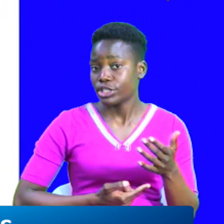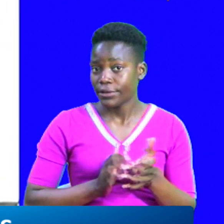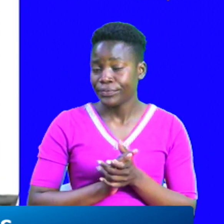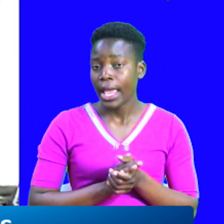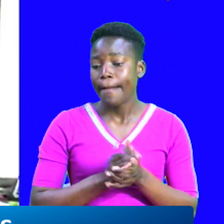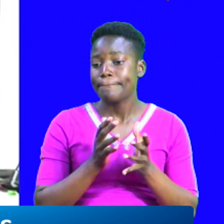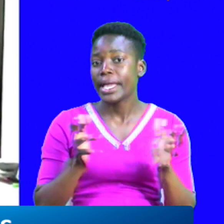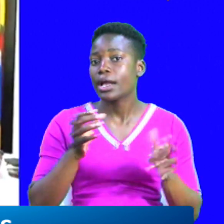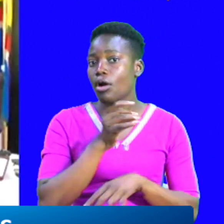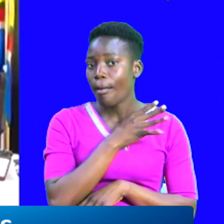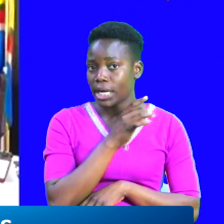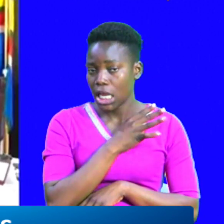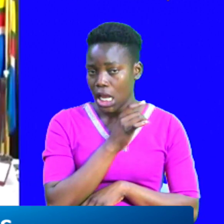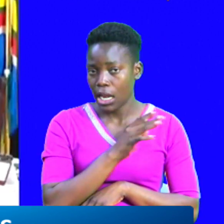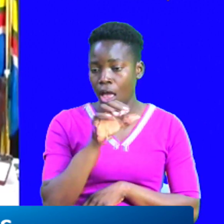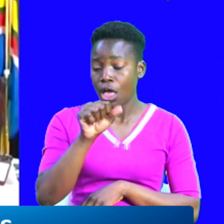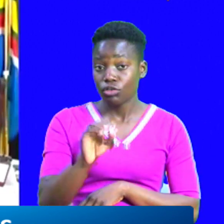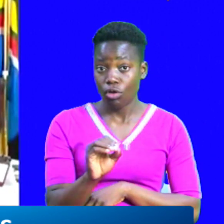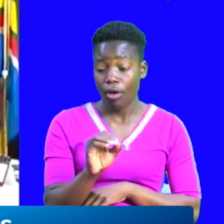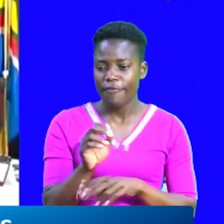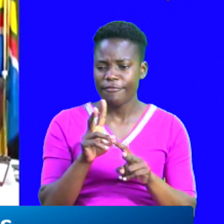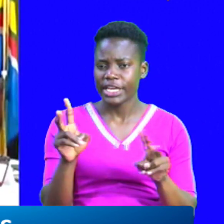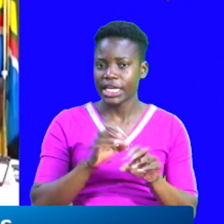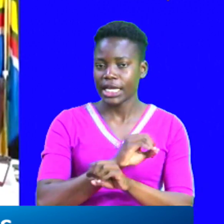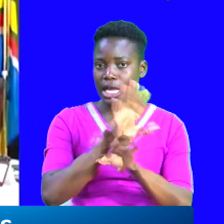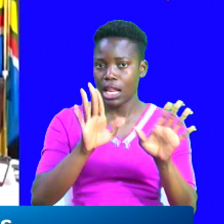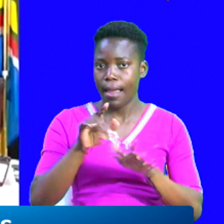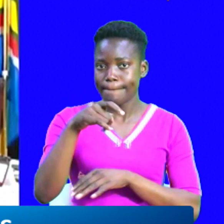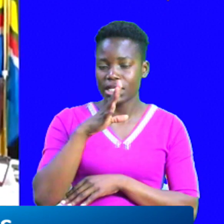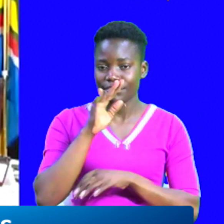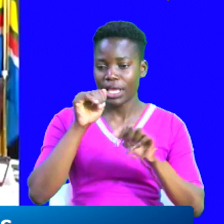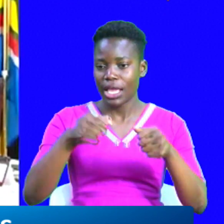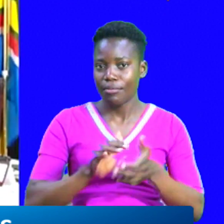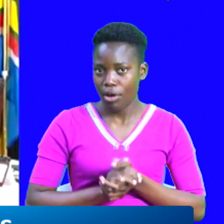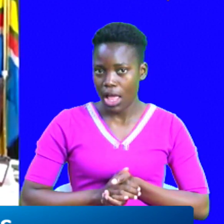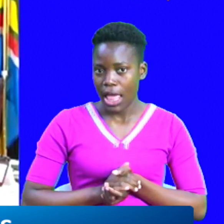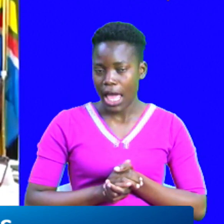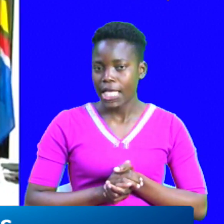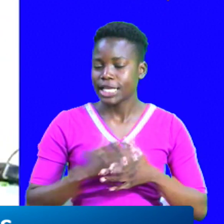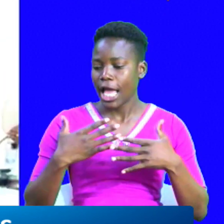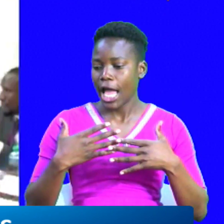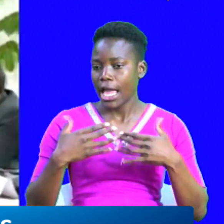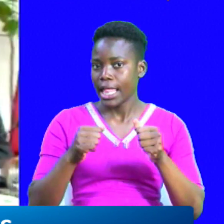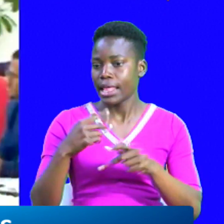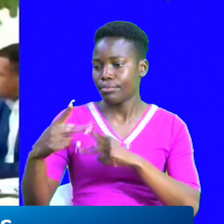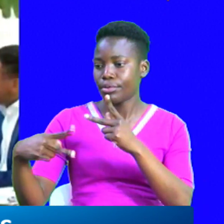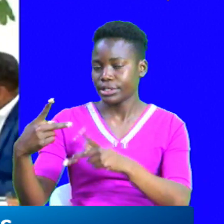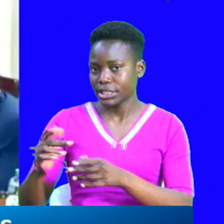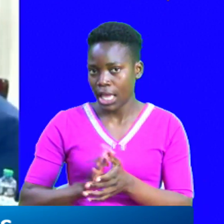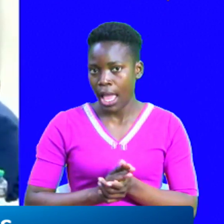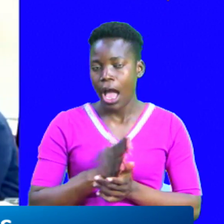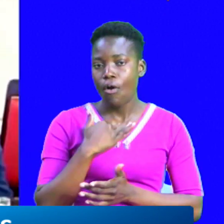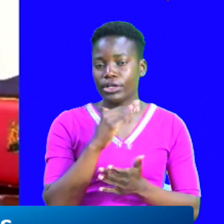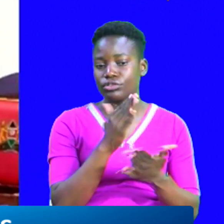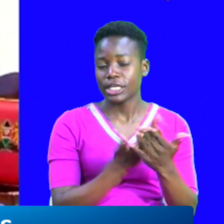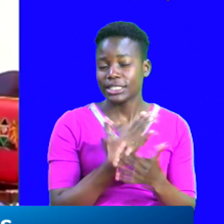complainant. So clearly, we should be able, as a healing process, I want to suggest, listen to